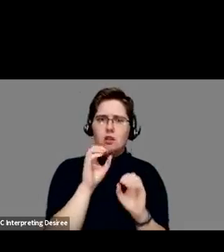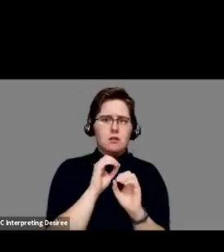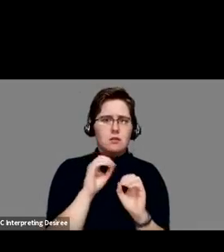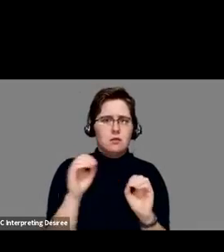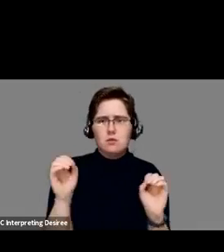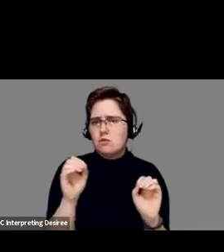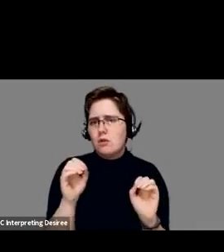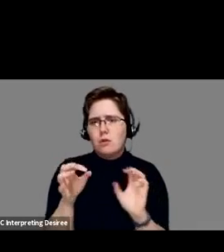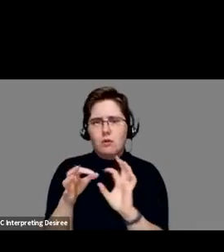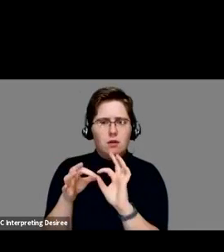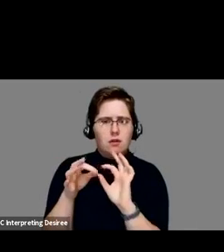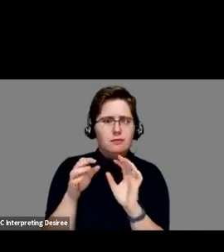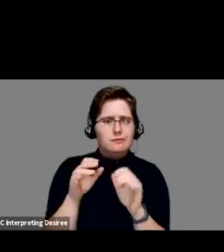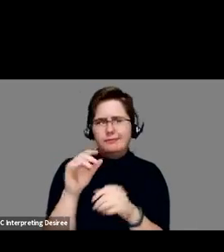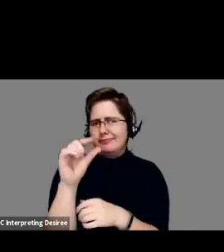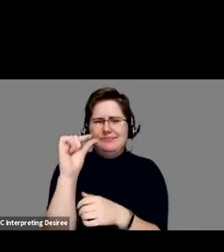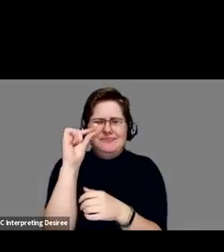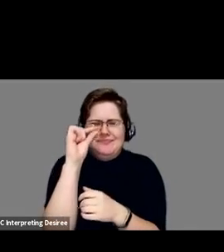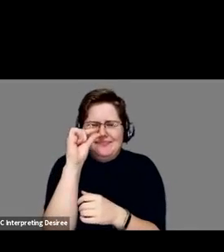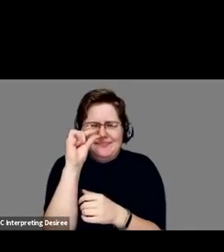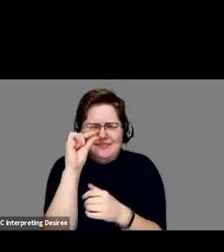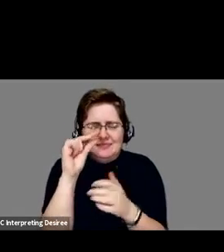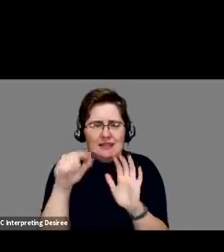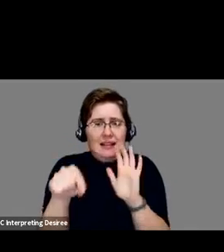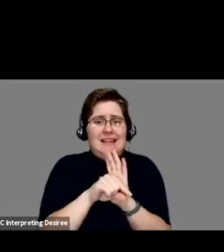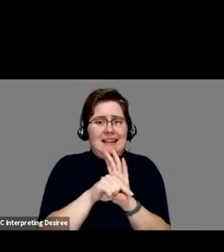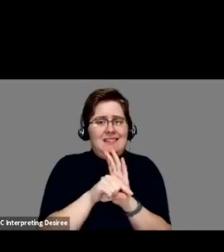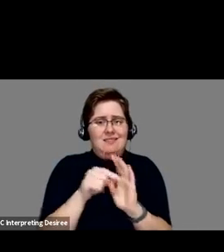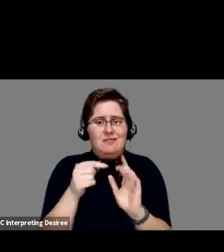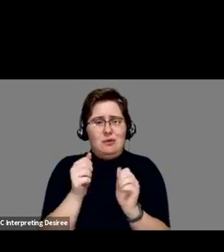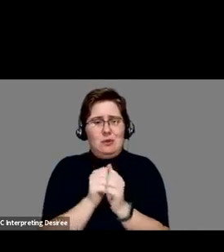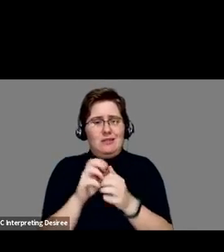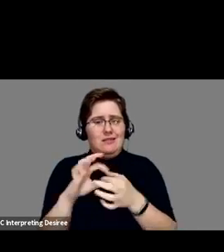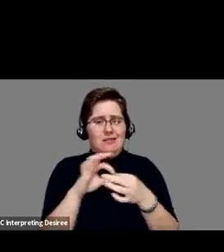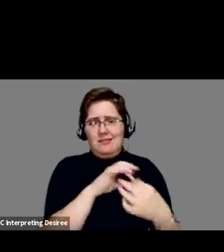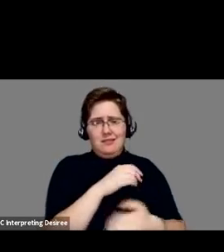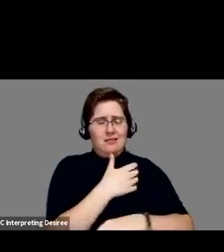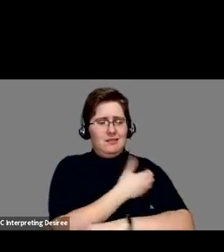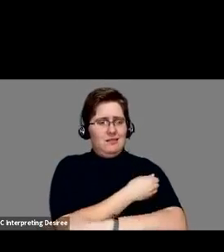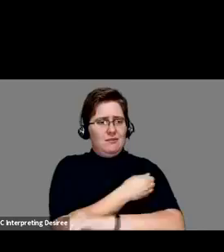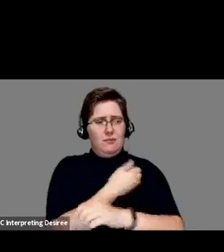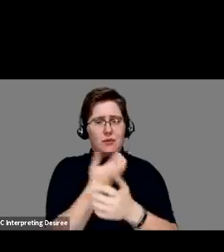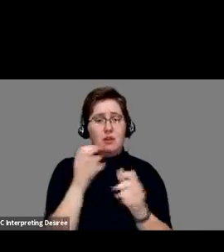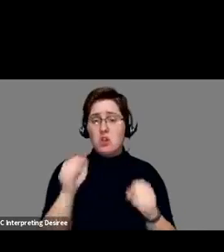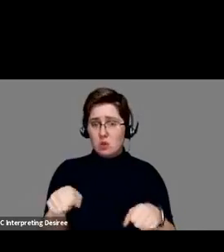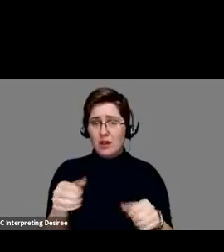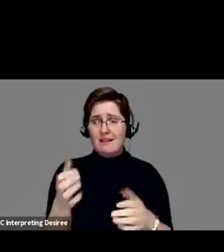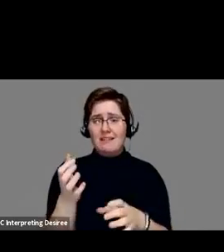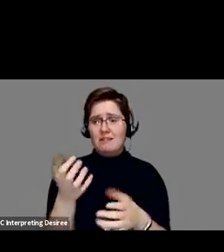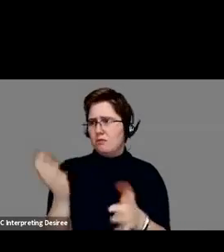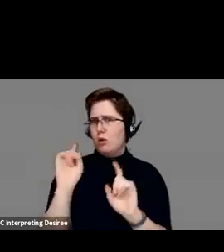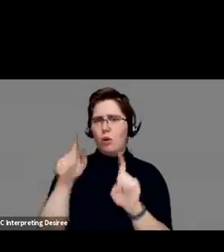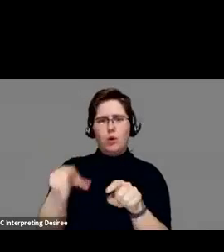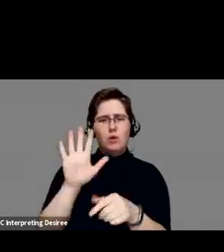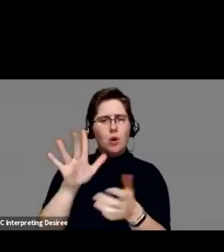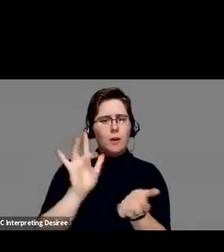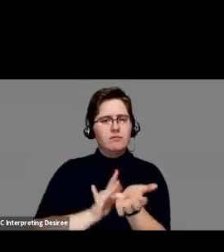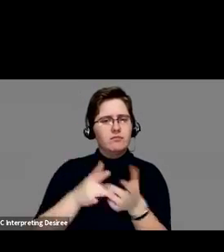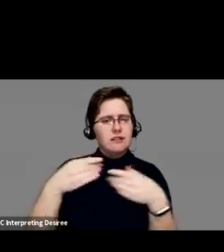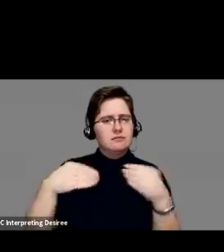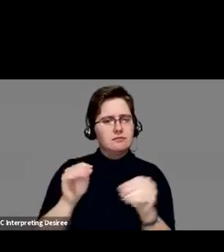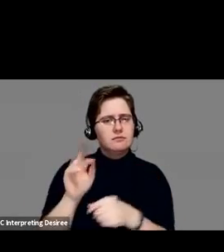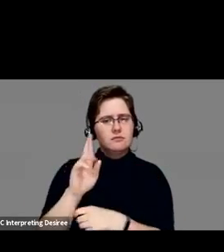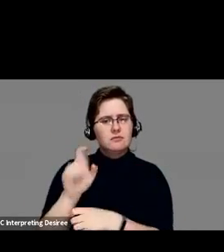influenza vaccine. And you can get a flu shot at local pharmacies, at